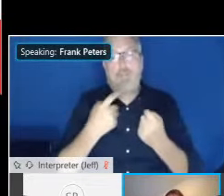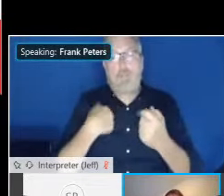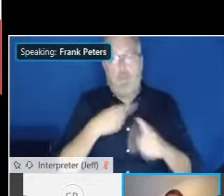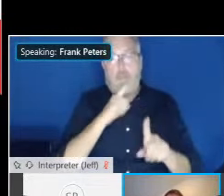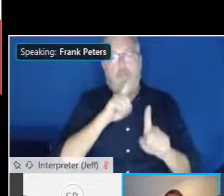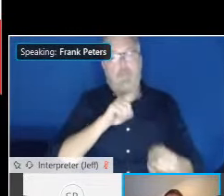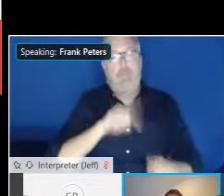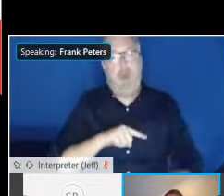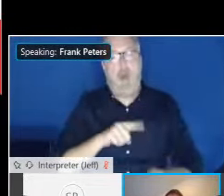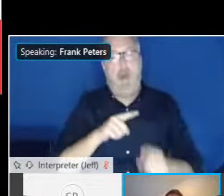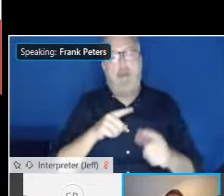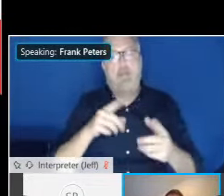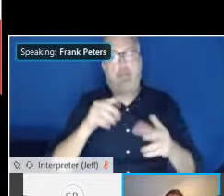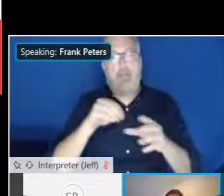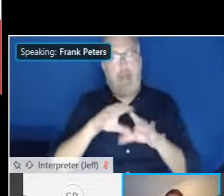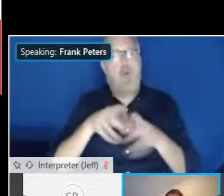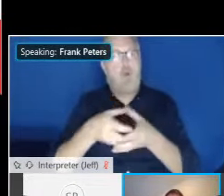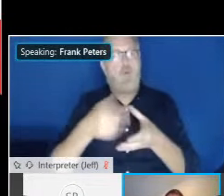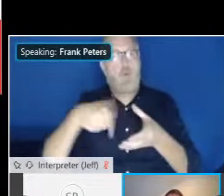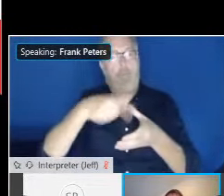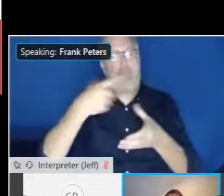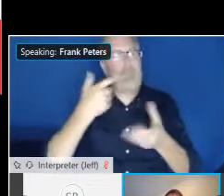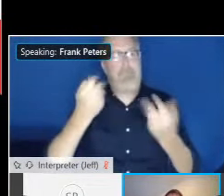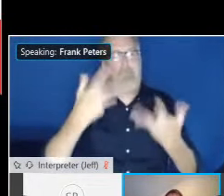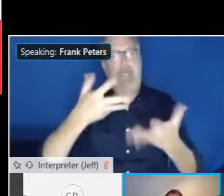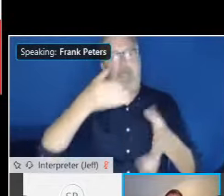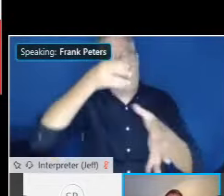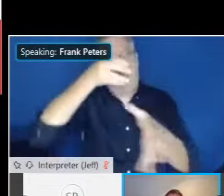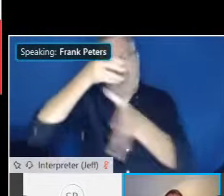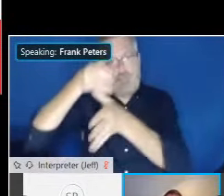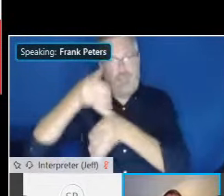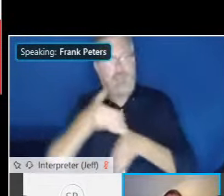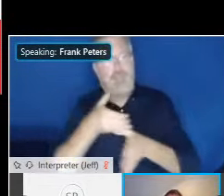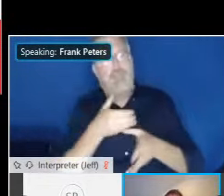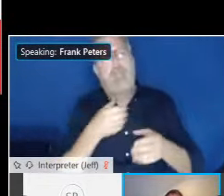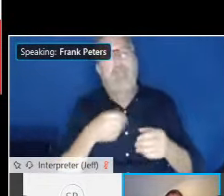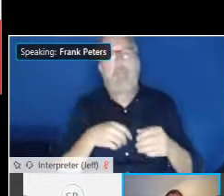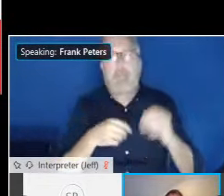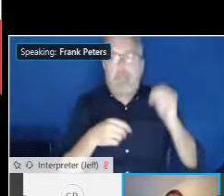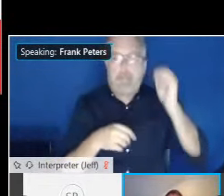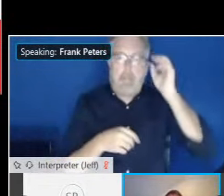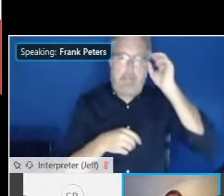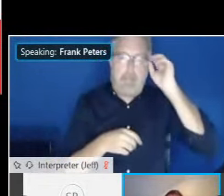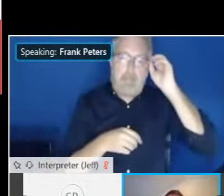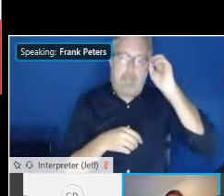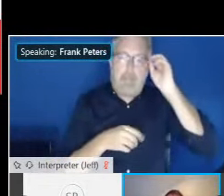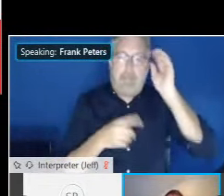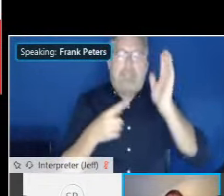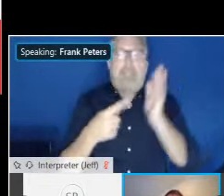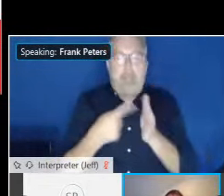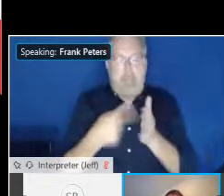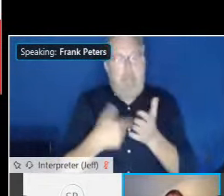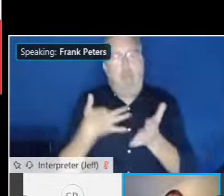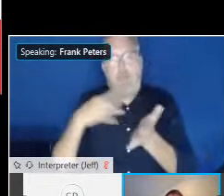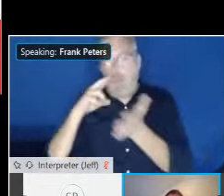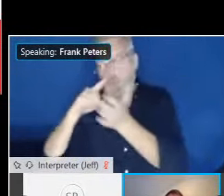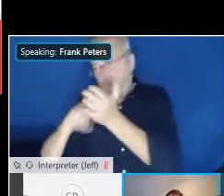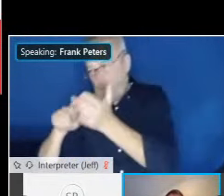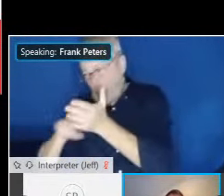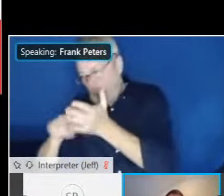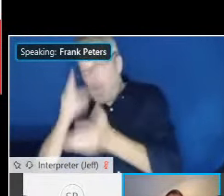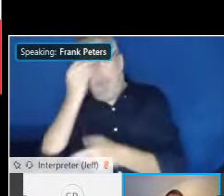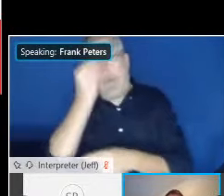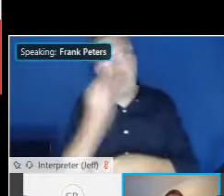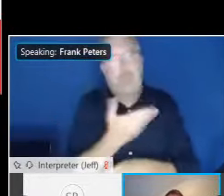are answered within the group because we have all the experts there. Some requiring follow-up, and then